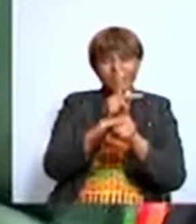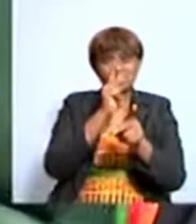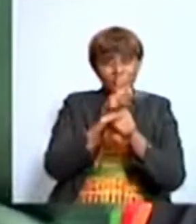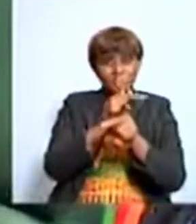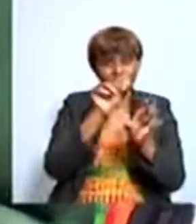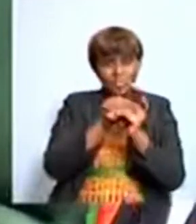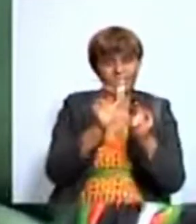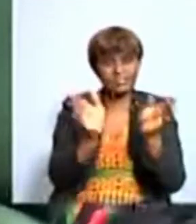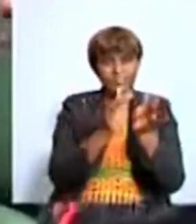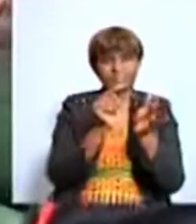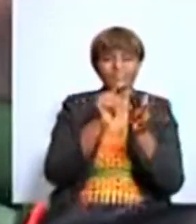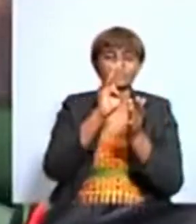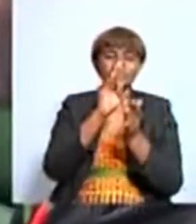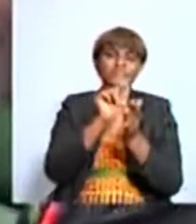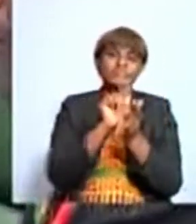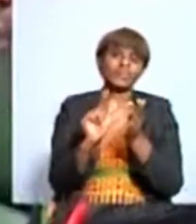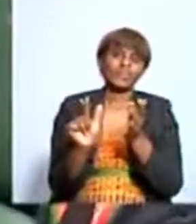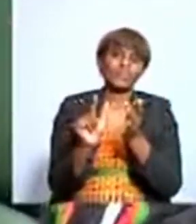of the bill.